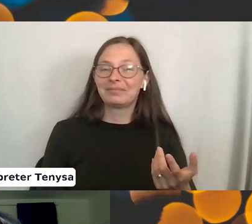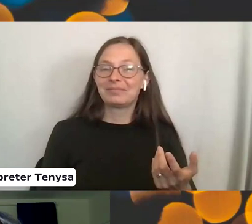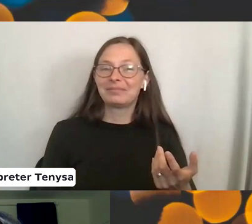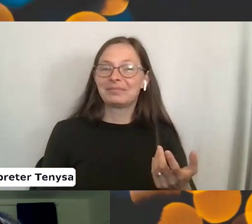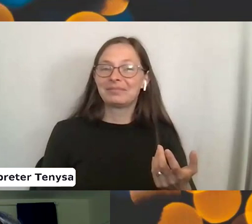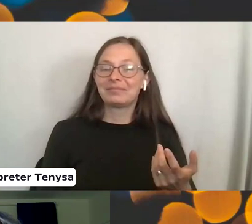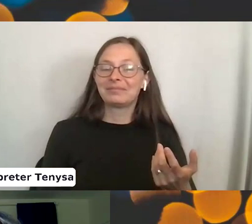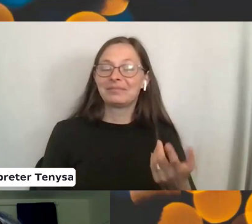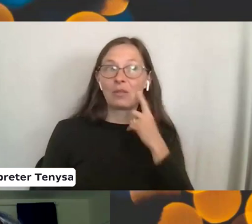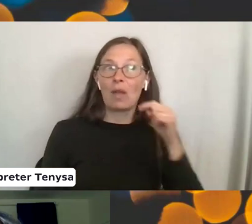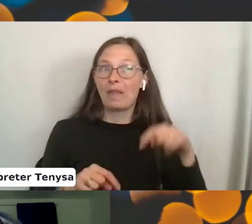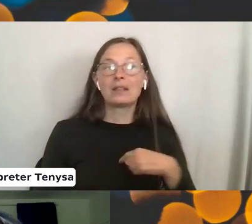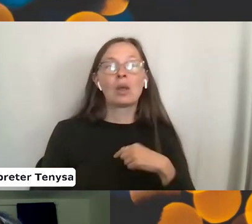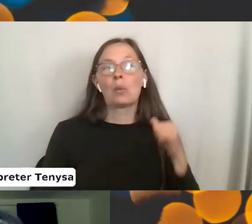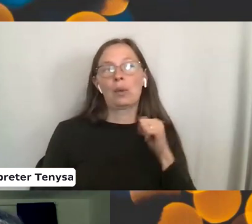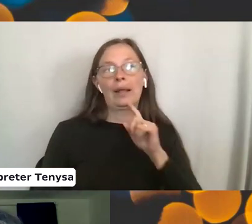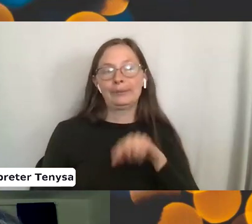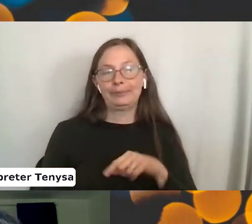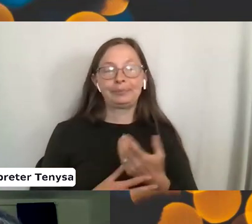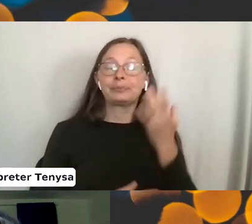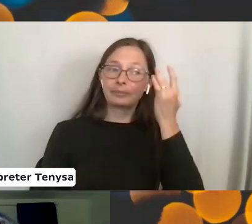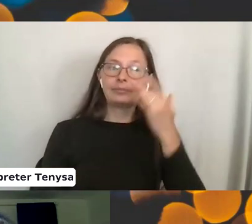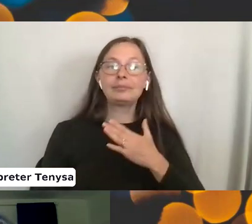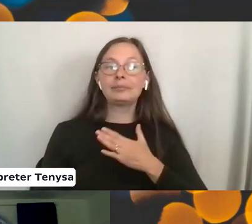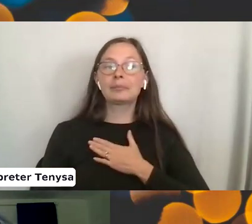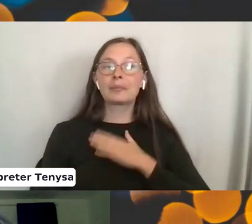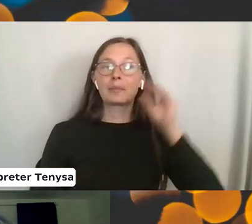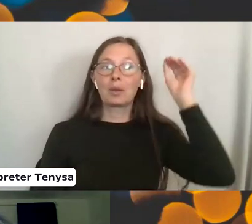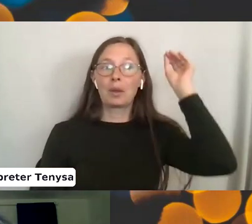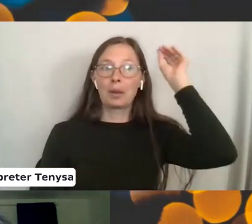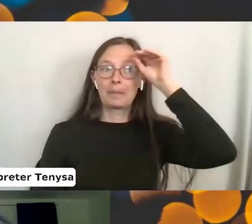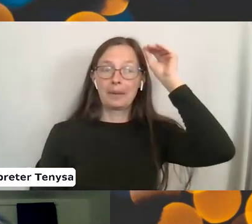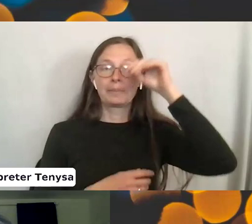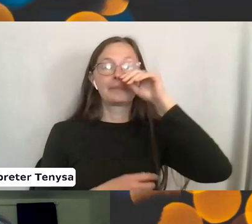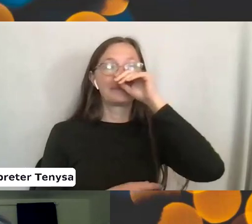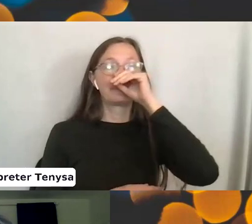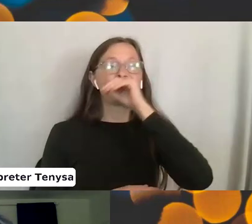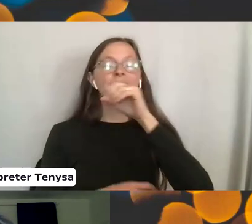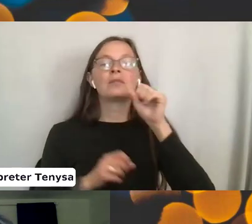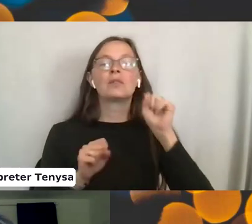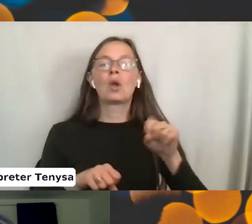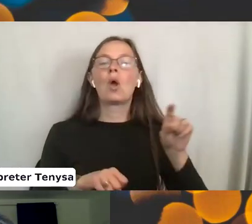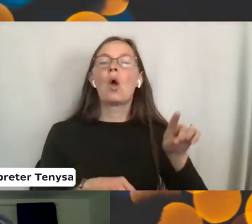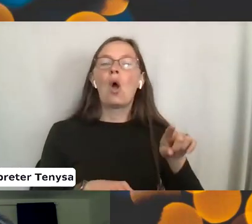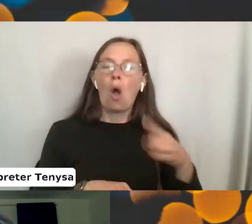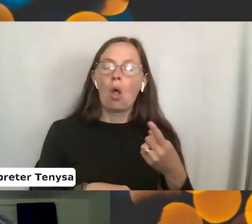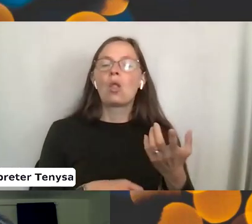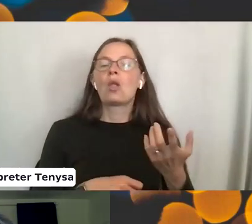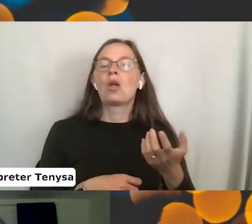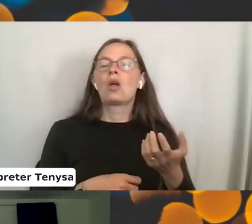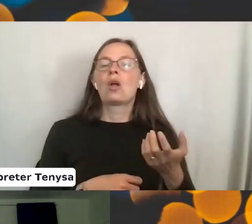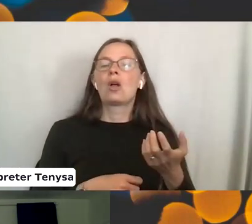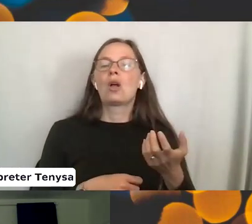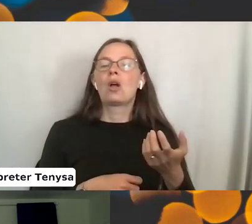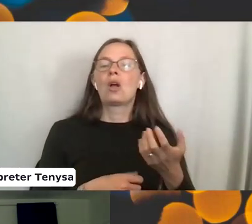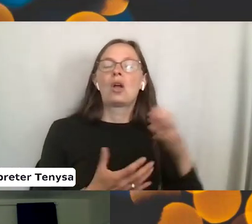In this case, I'm not going to answer this because my opinion could only be weaponized for a war that is above